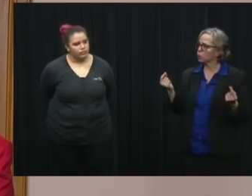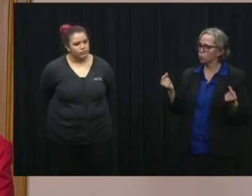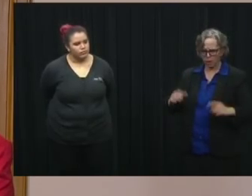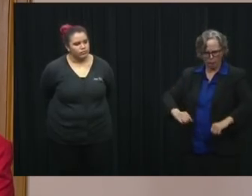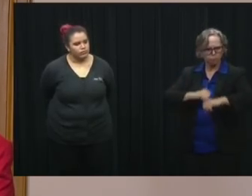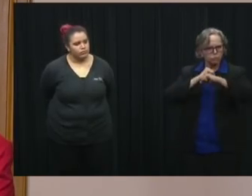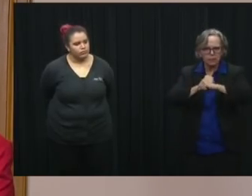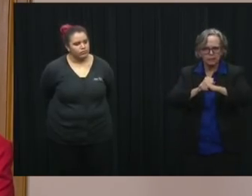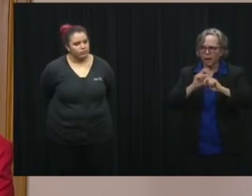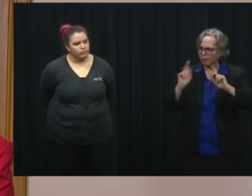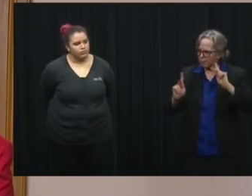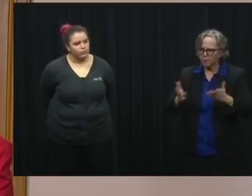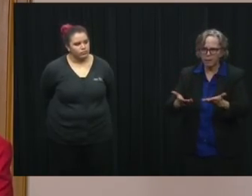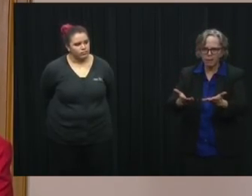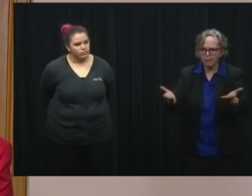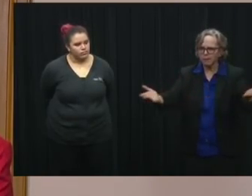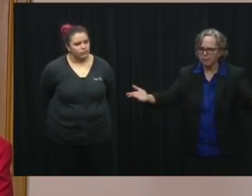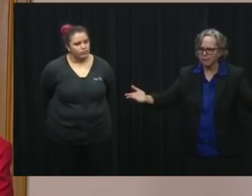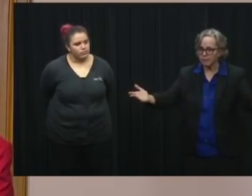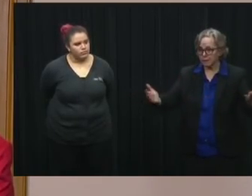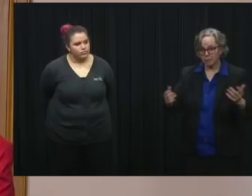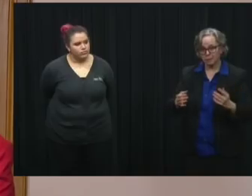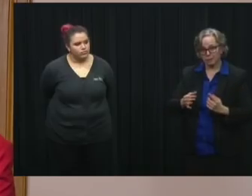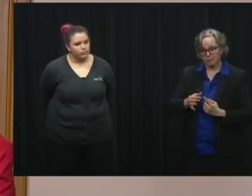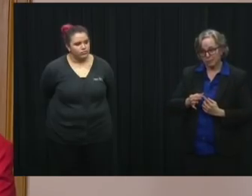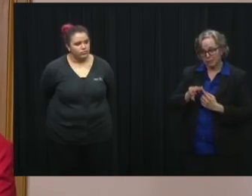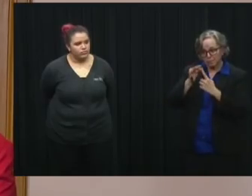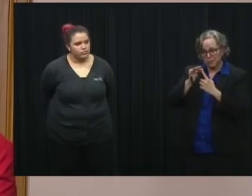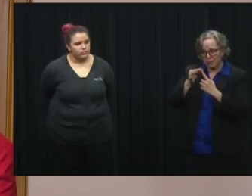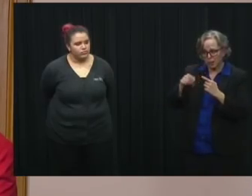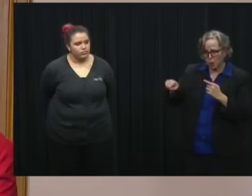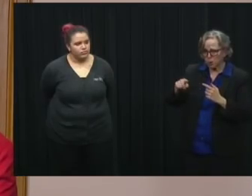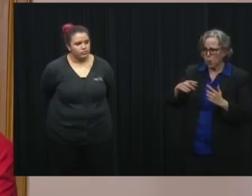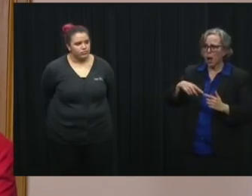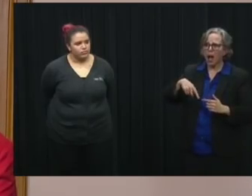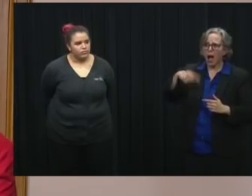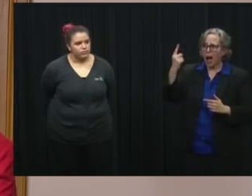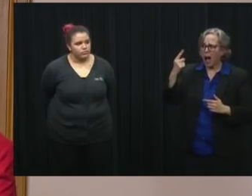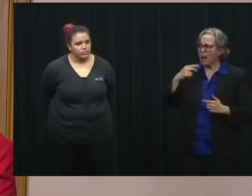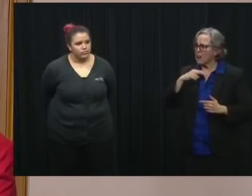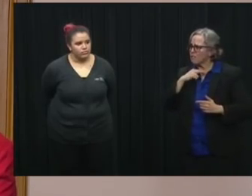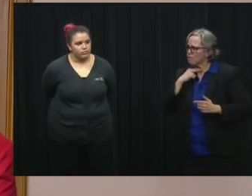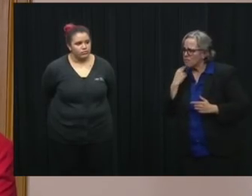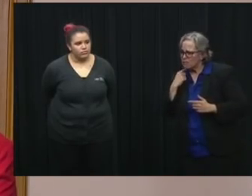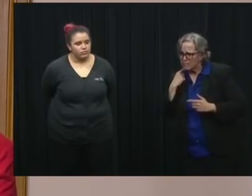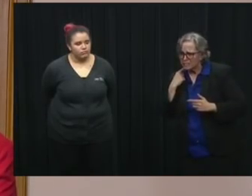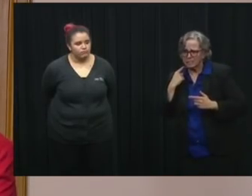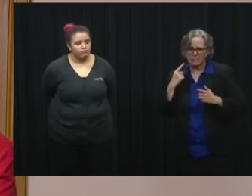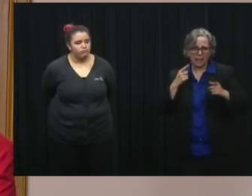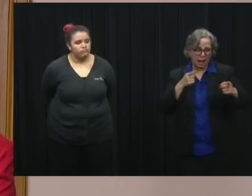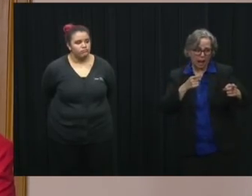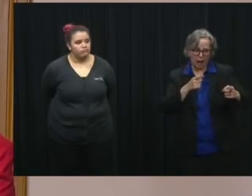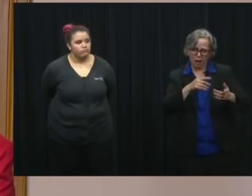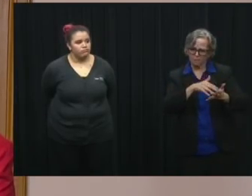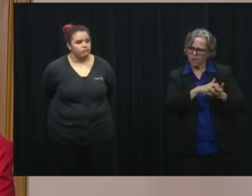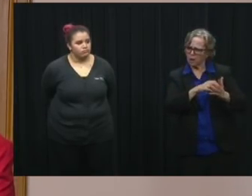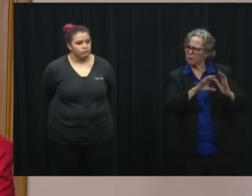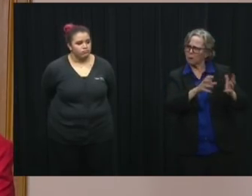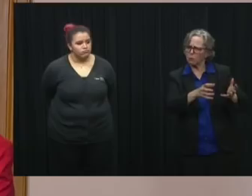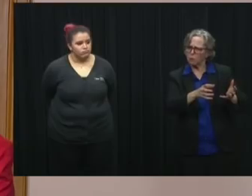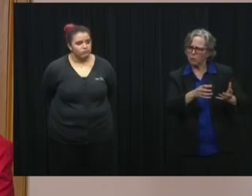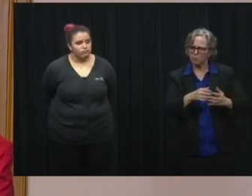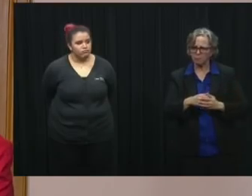most vulnerable. And so these decisions, I'm not going to say they were easy, but they were decisions that we made based